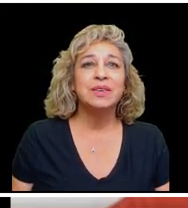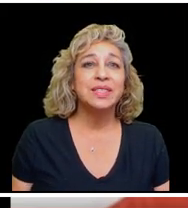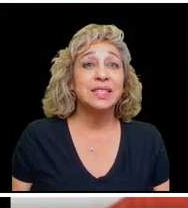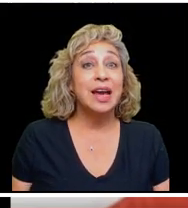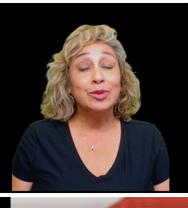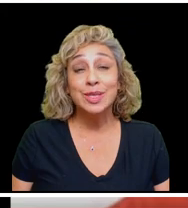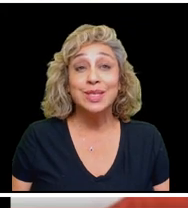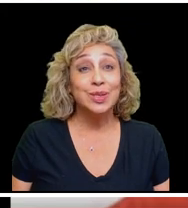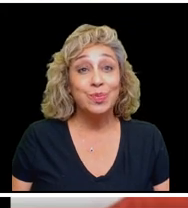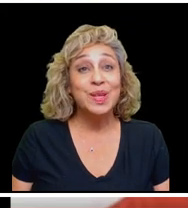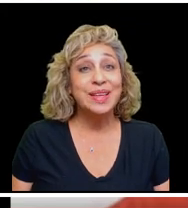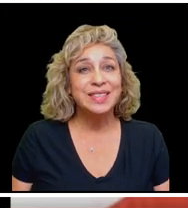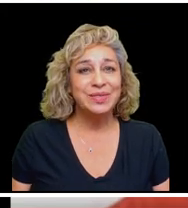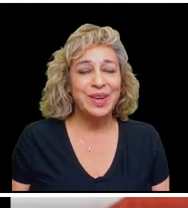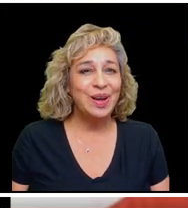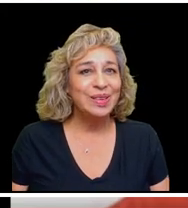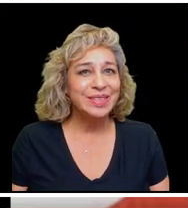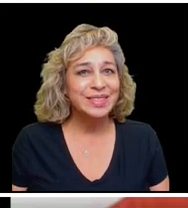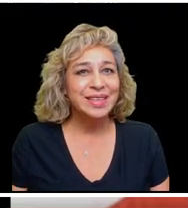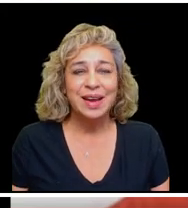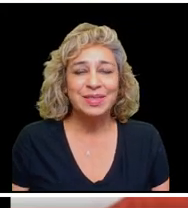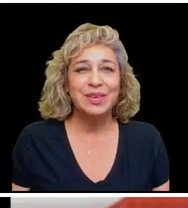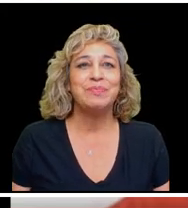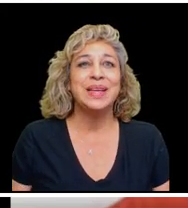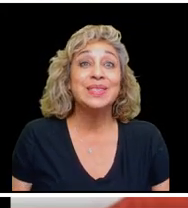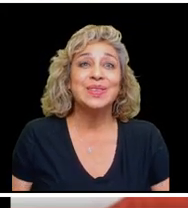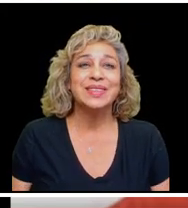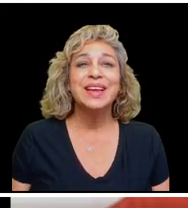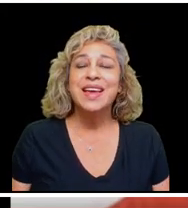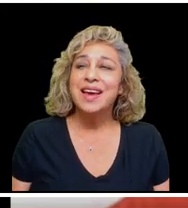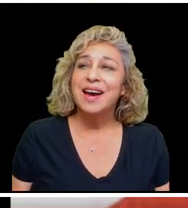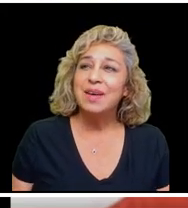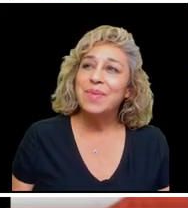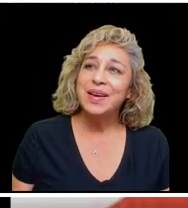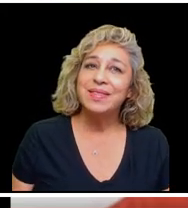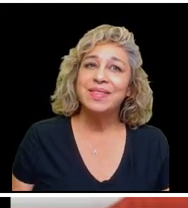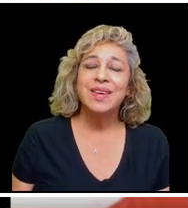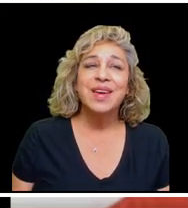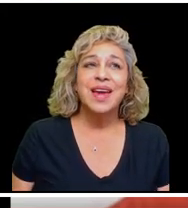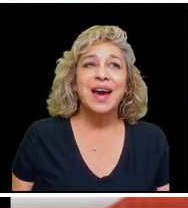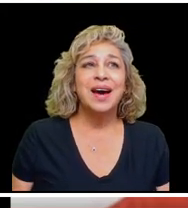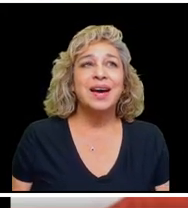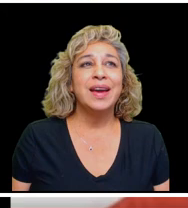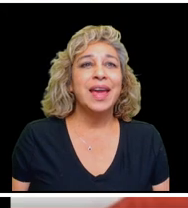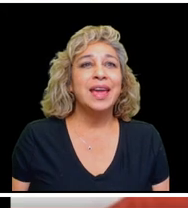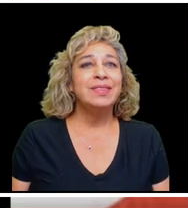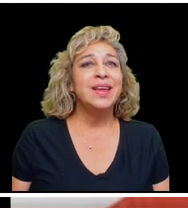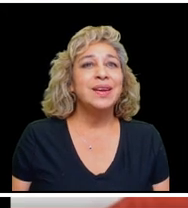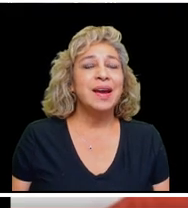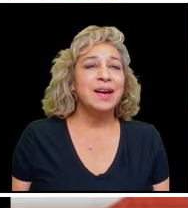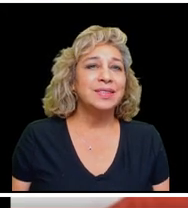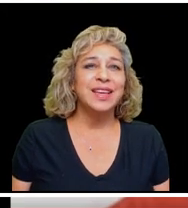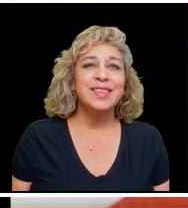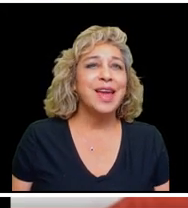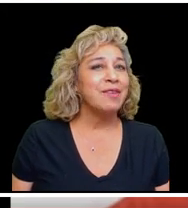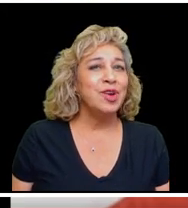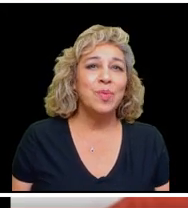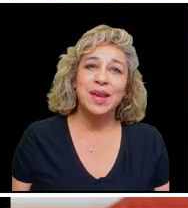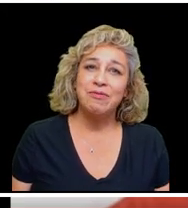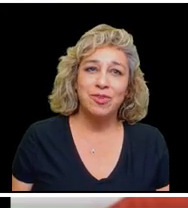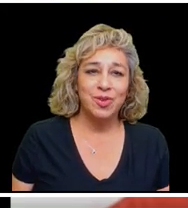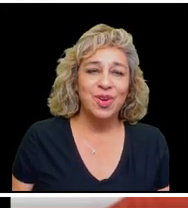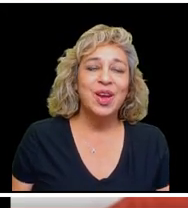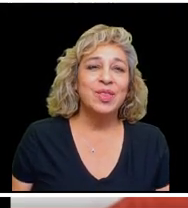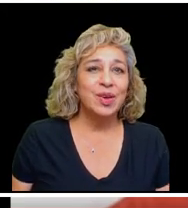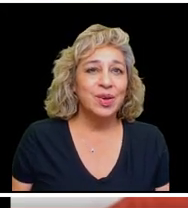pay themselves thousands or millions of dollars I'm sorry Bissell's a month and then say they have